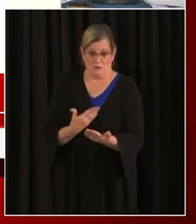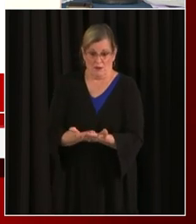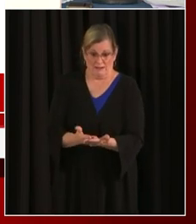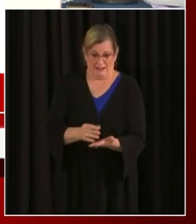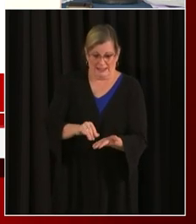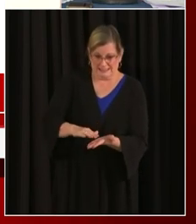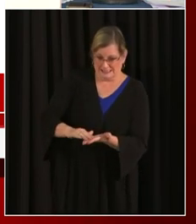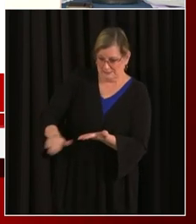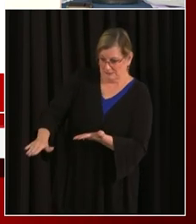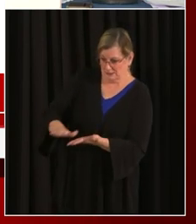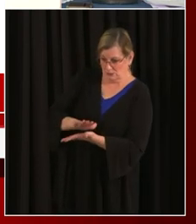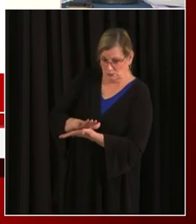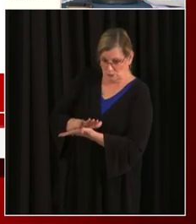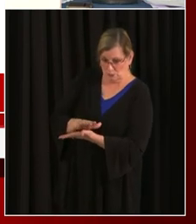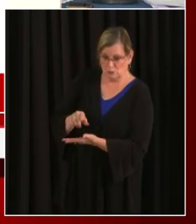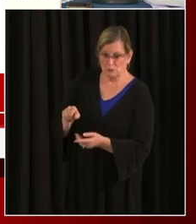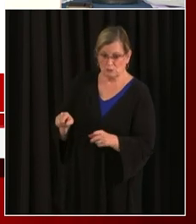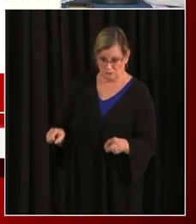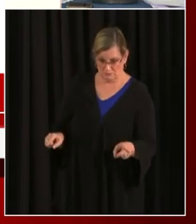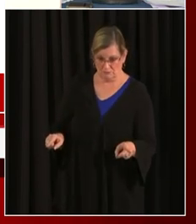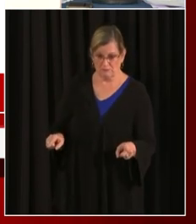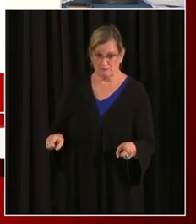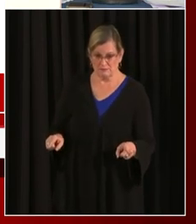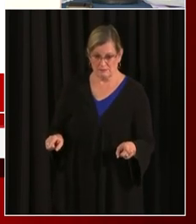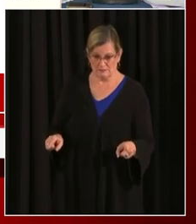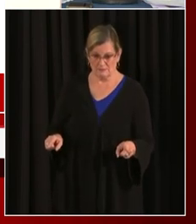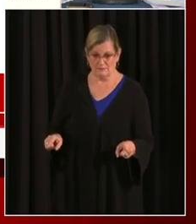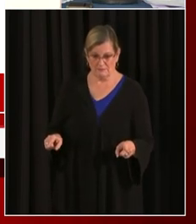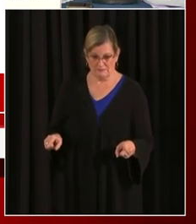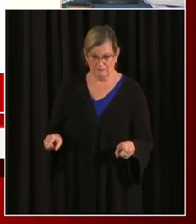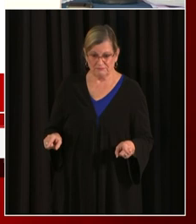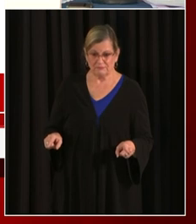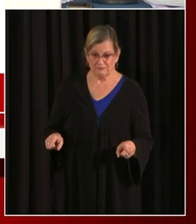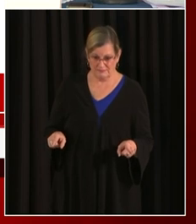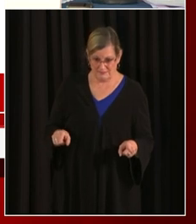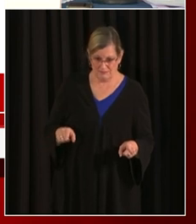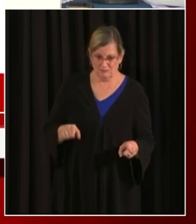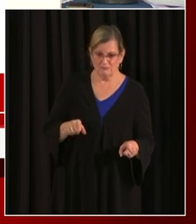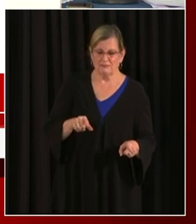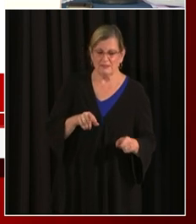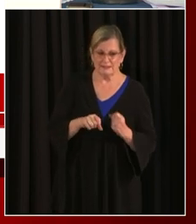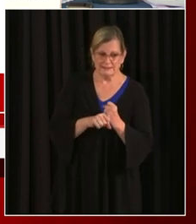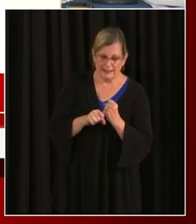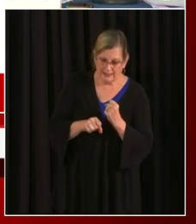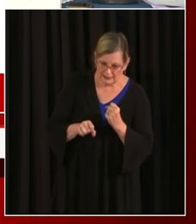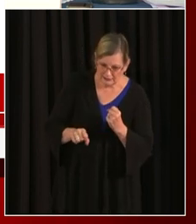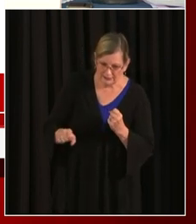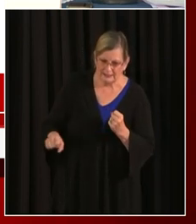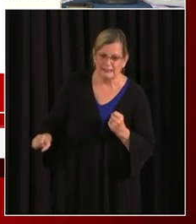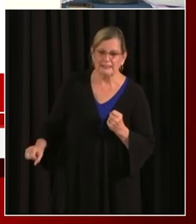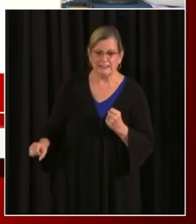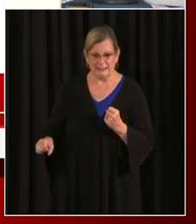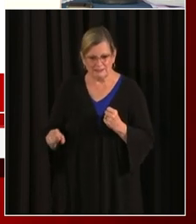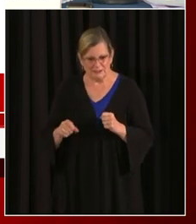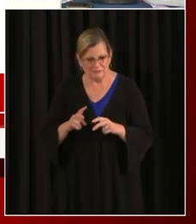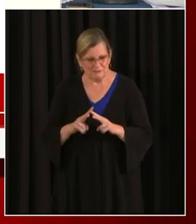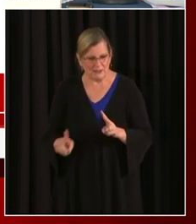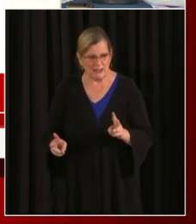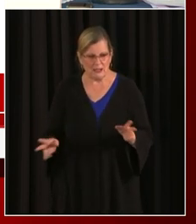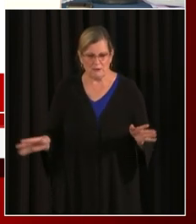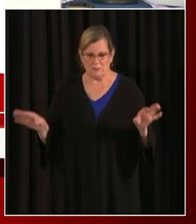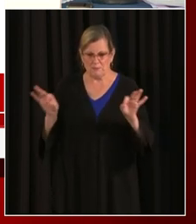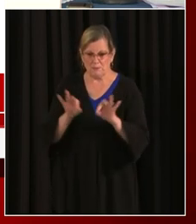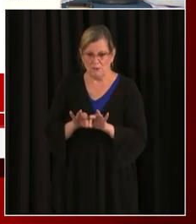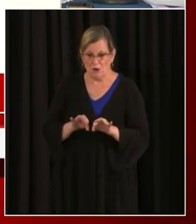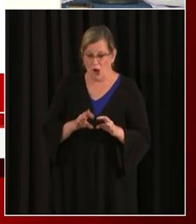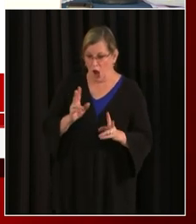dismissal, staggering was actually important for some of these schools, and it can be very helpful if schools are able to do that. Entry and exit areas do